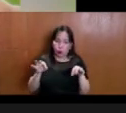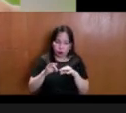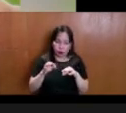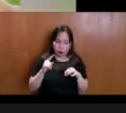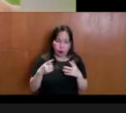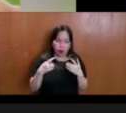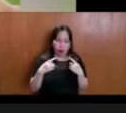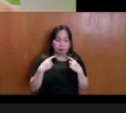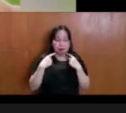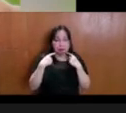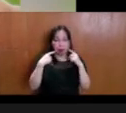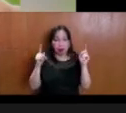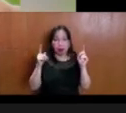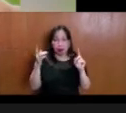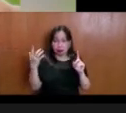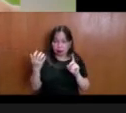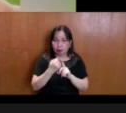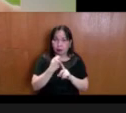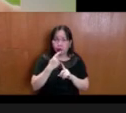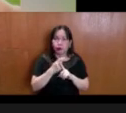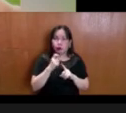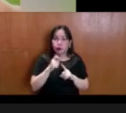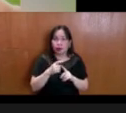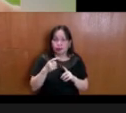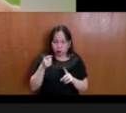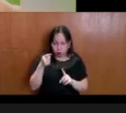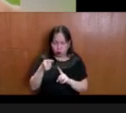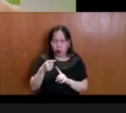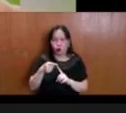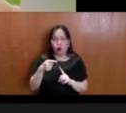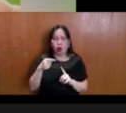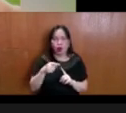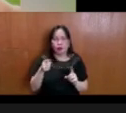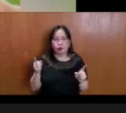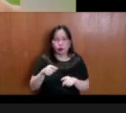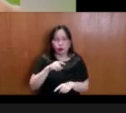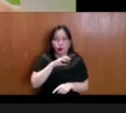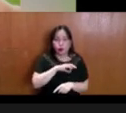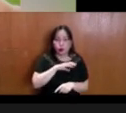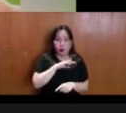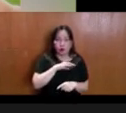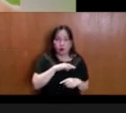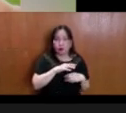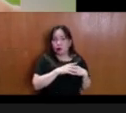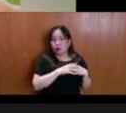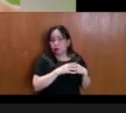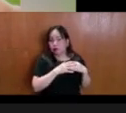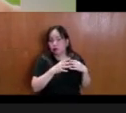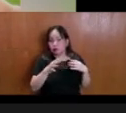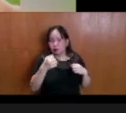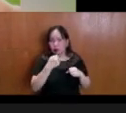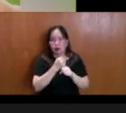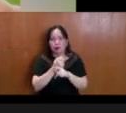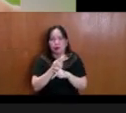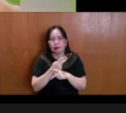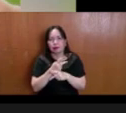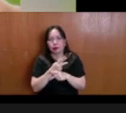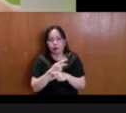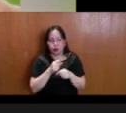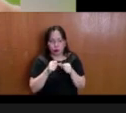is ensuring short-term profit while managing your long-term goals. And that refers